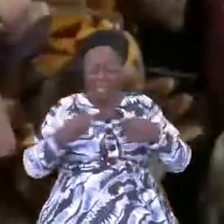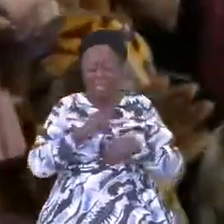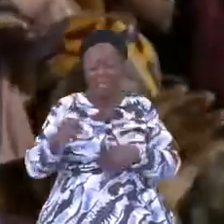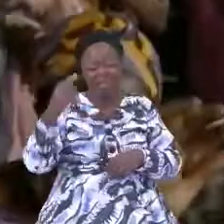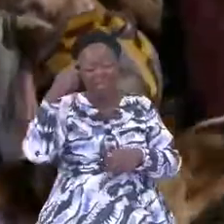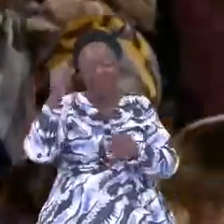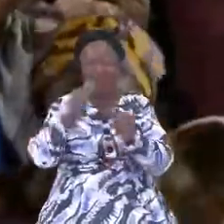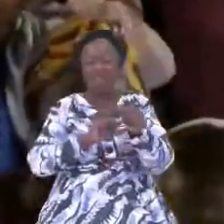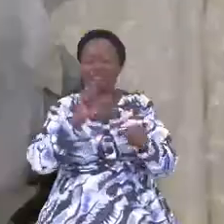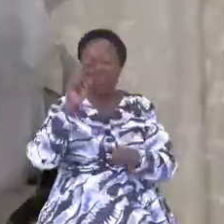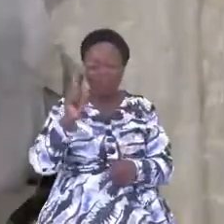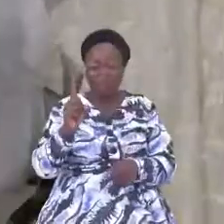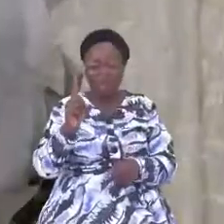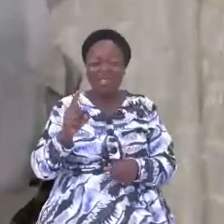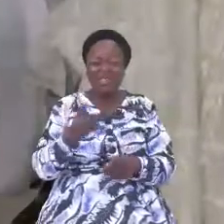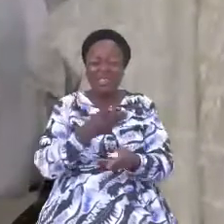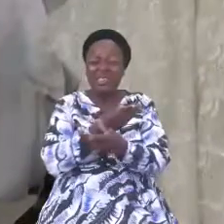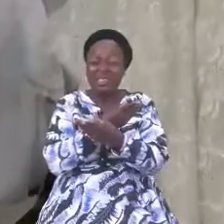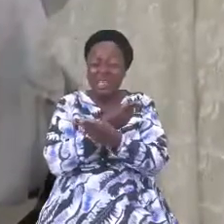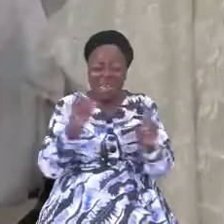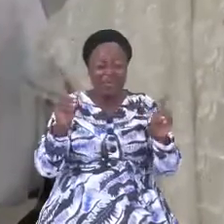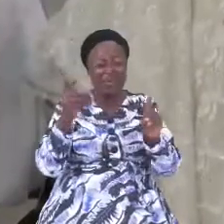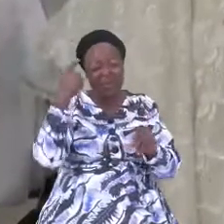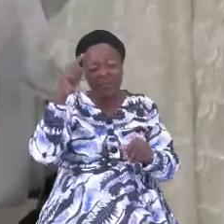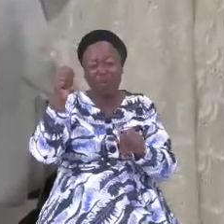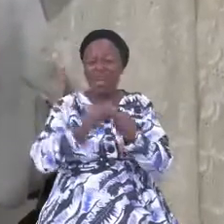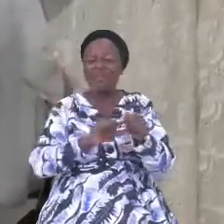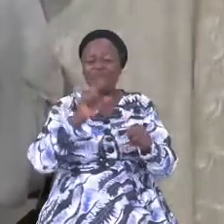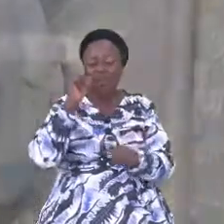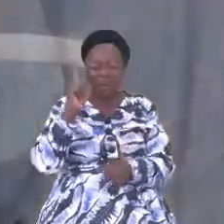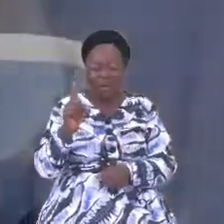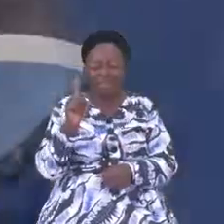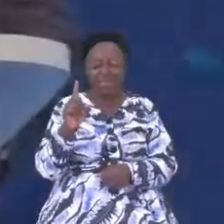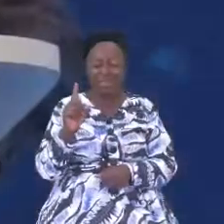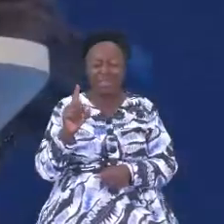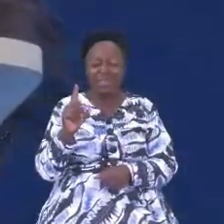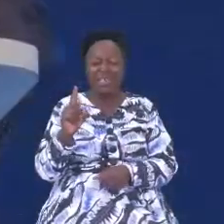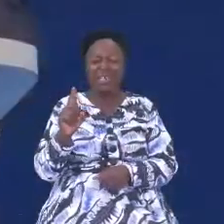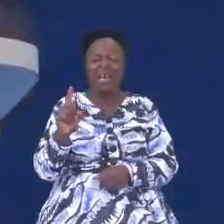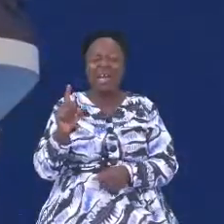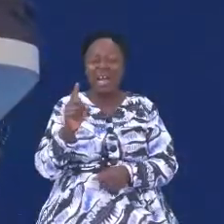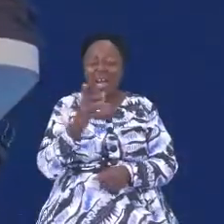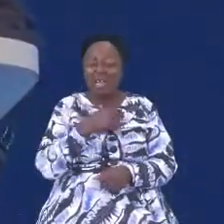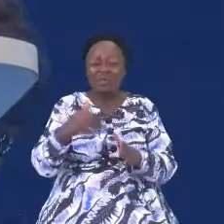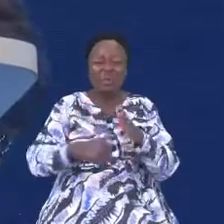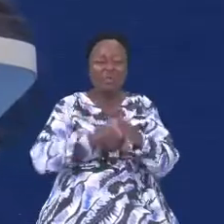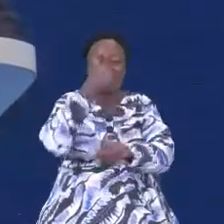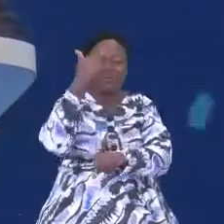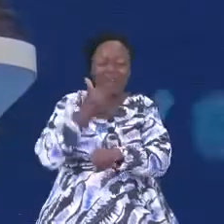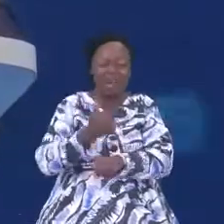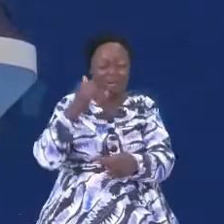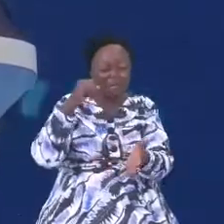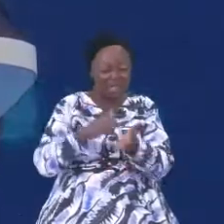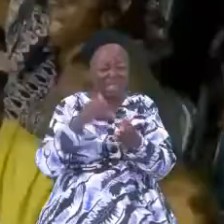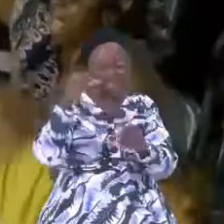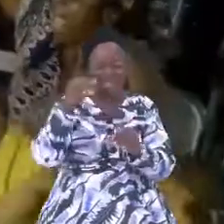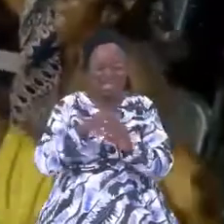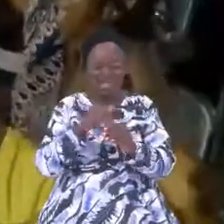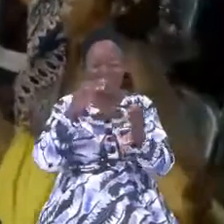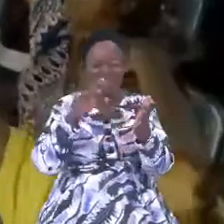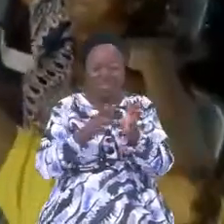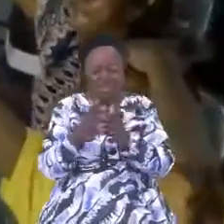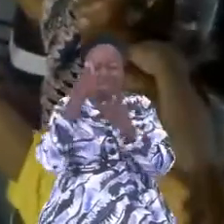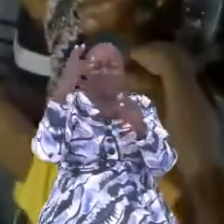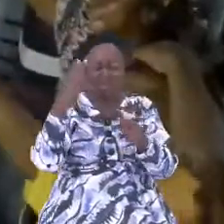for everyone. Deliverance for everyone. Confirm it in Jesus' name.